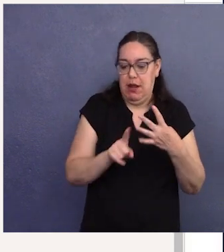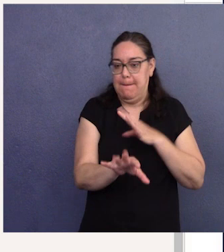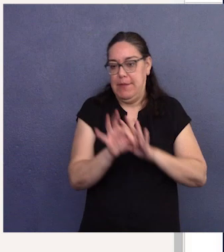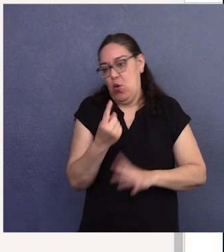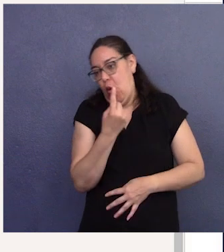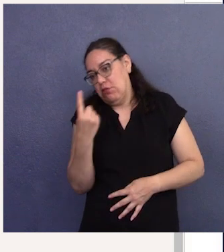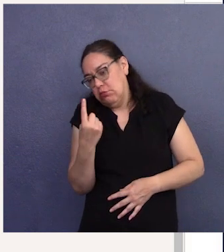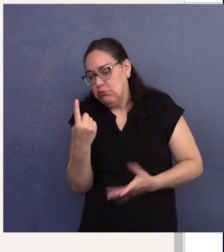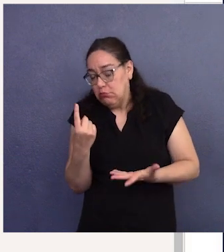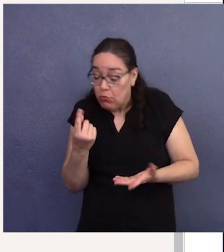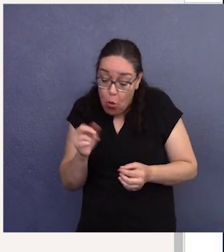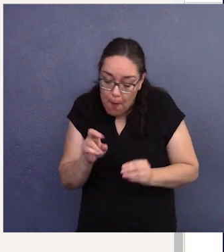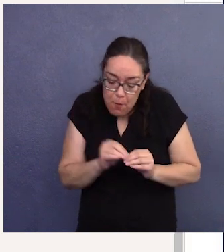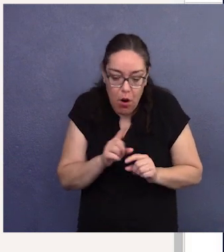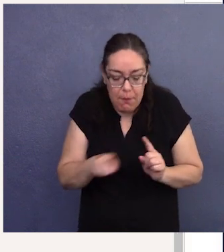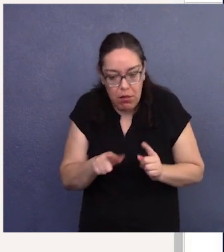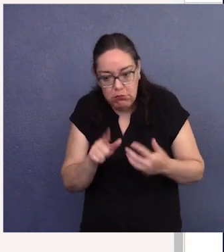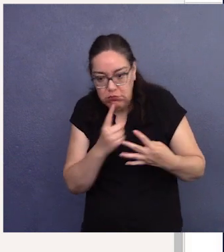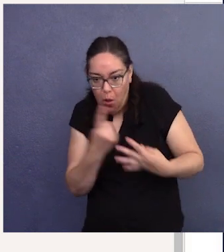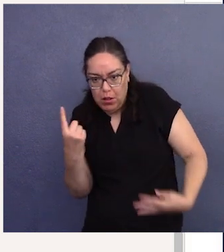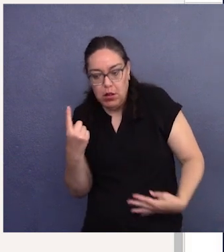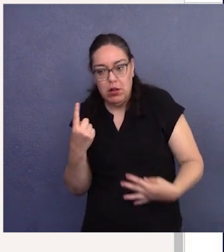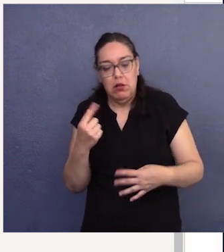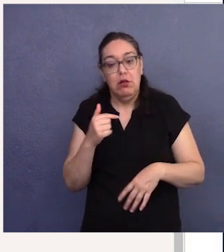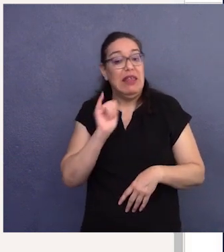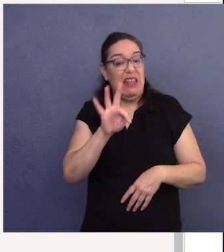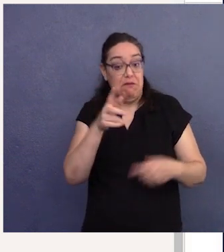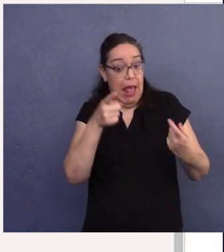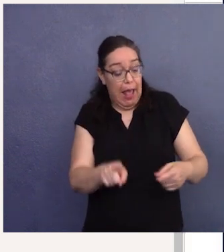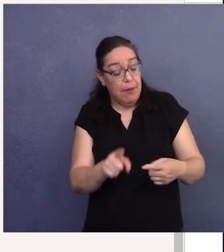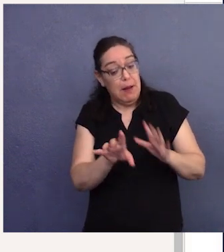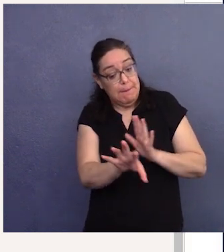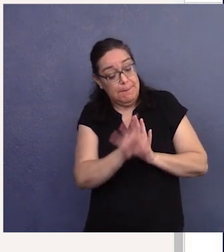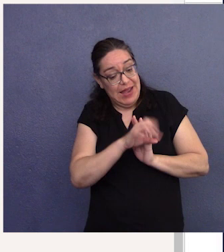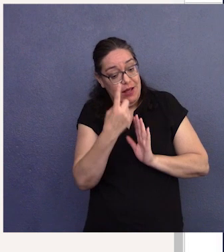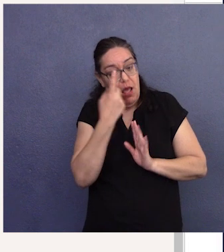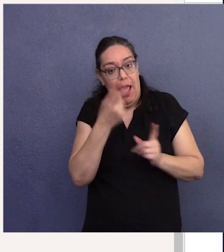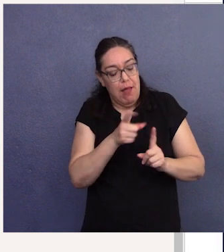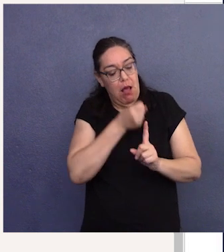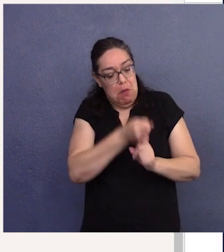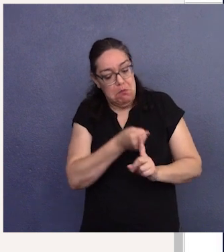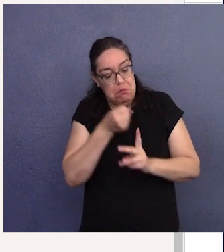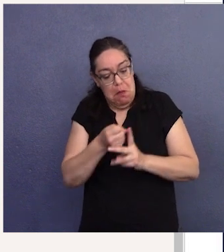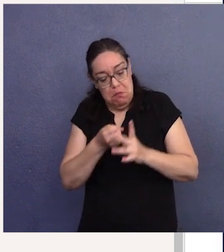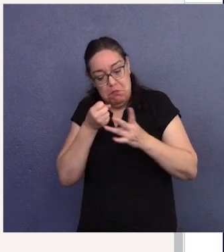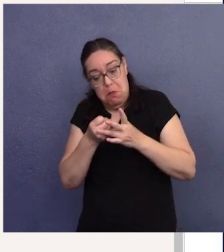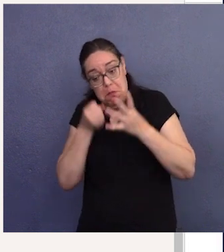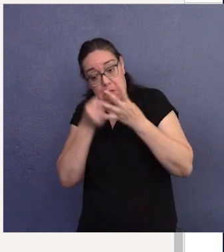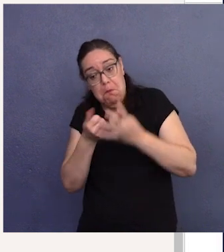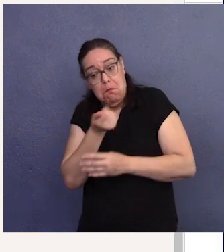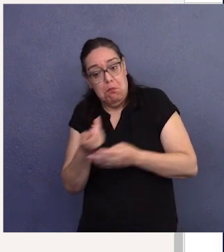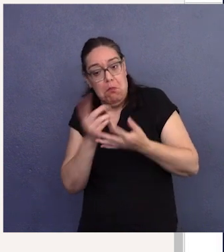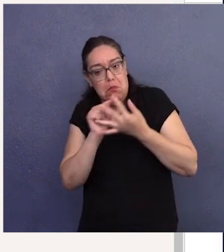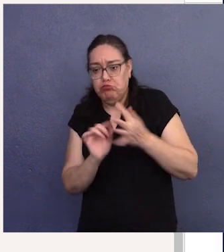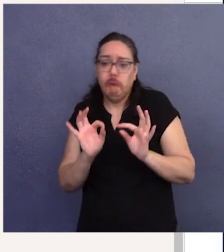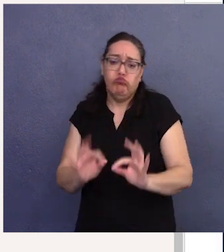at least one. If it happens to hit multiple components, that's great, but